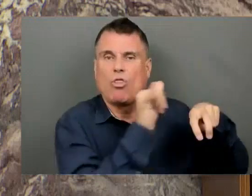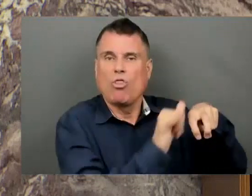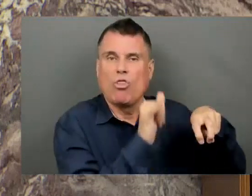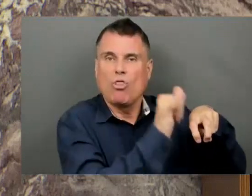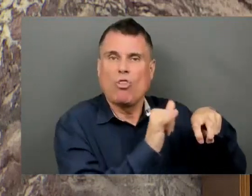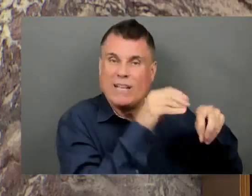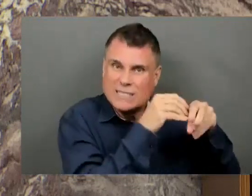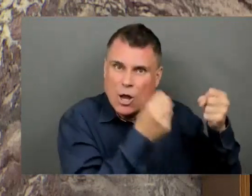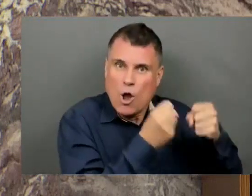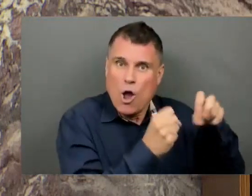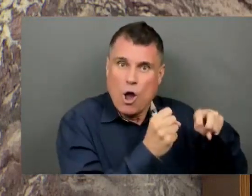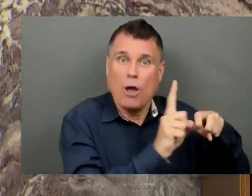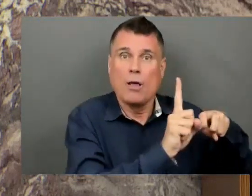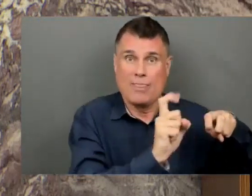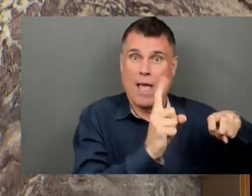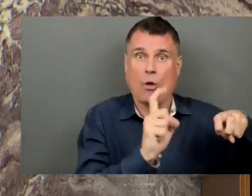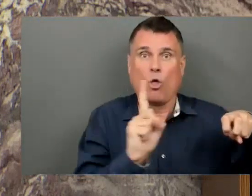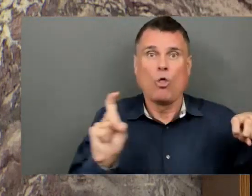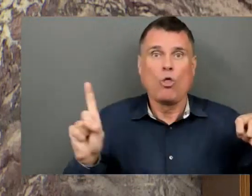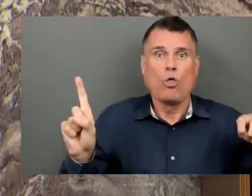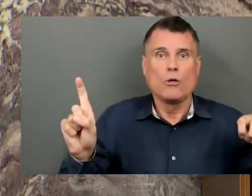was an 11-year-old girl